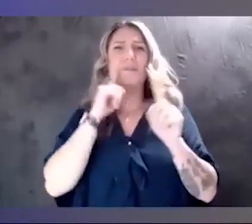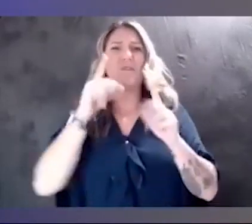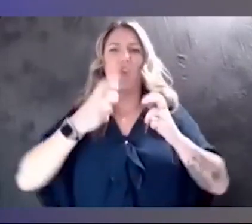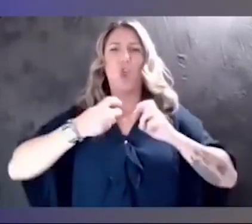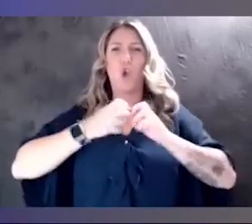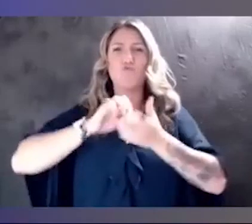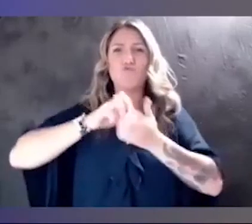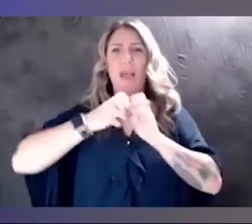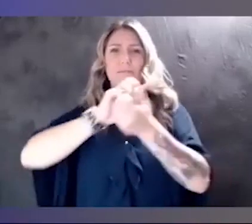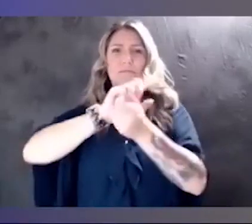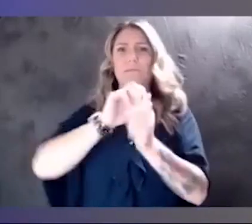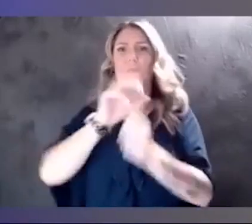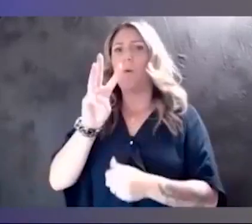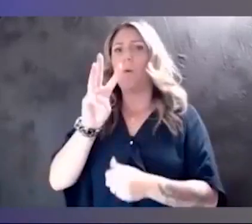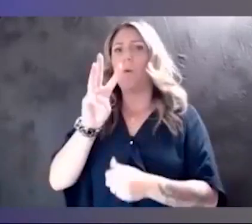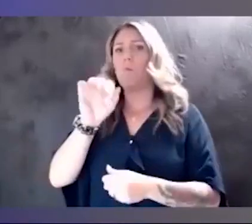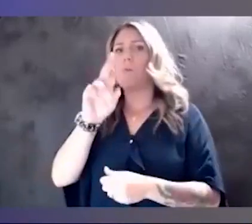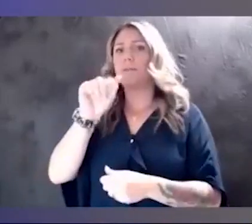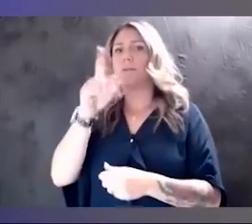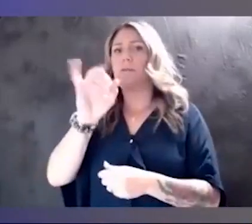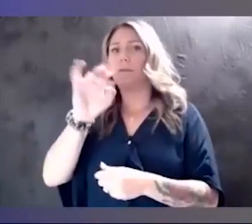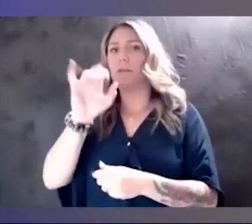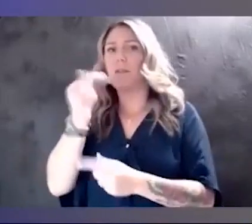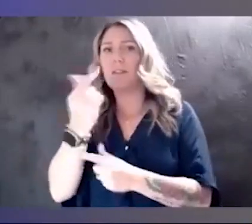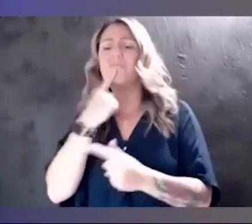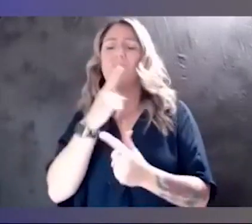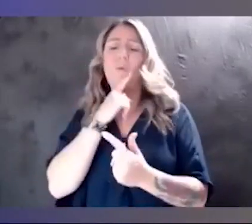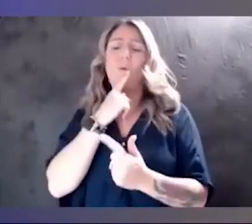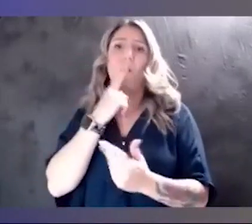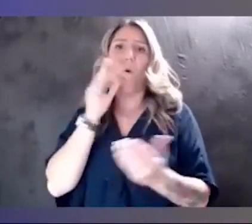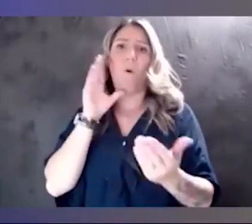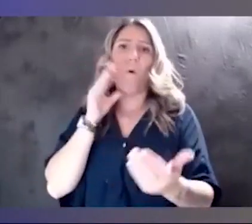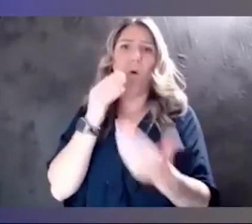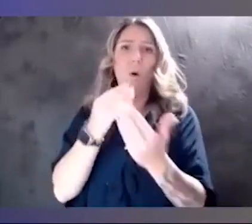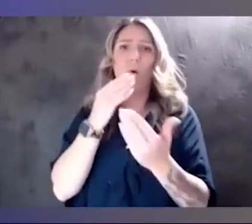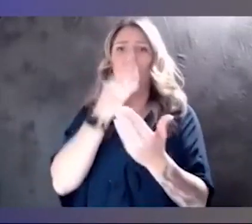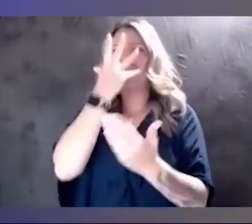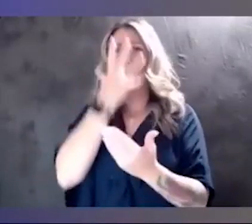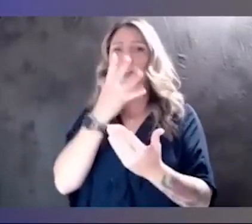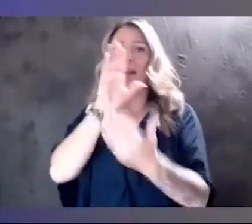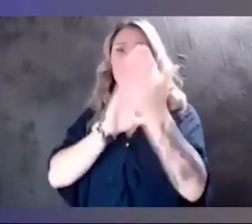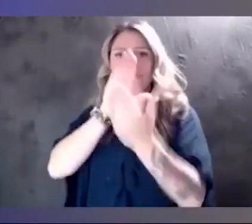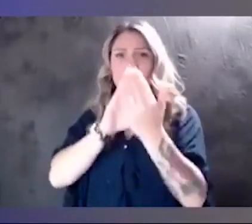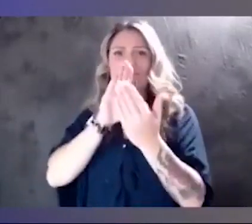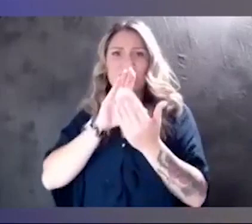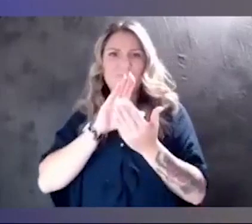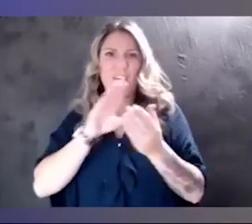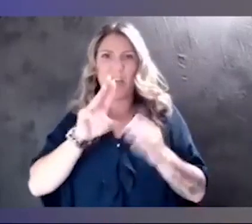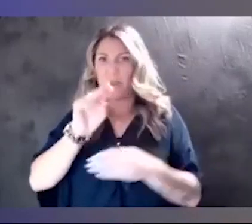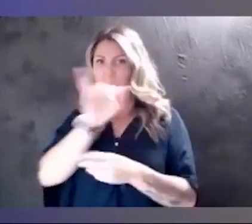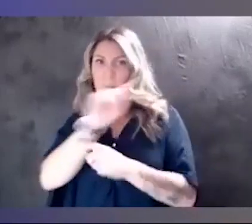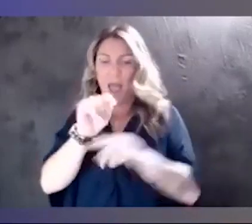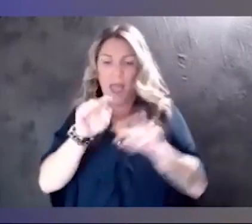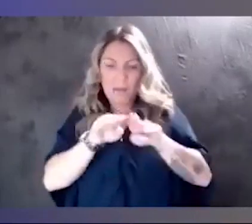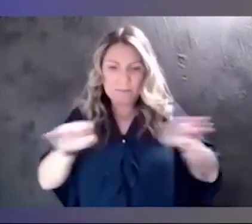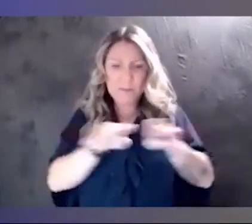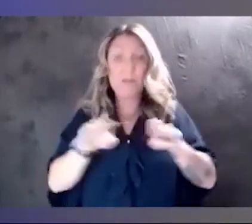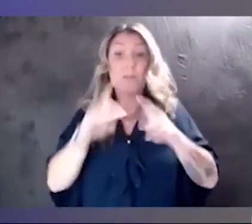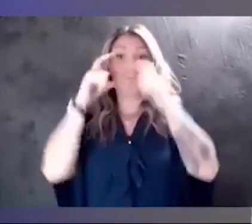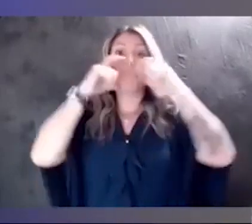sport, high risk, close face-to-face contact, really. They were on the mat without masks. They were masked before they got on the mat. They were masked after they